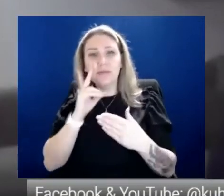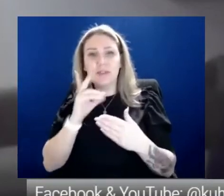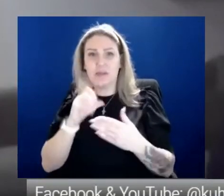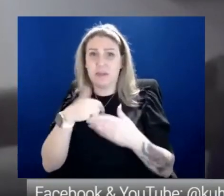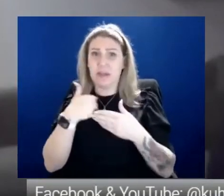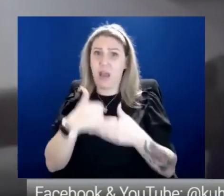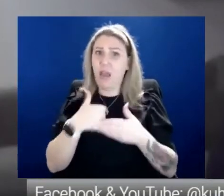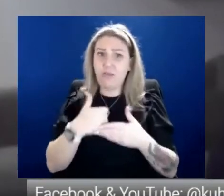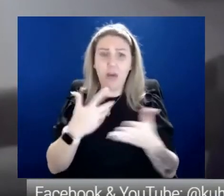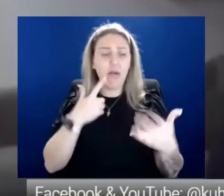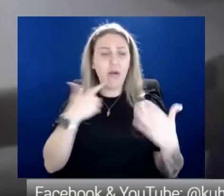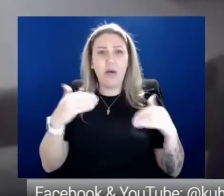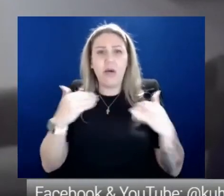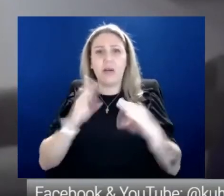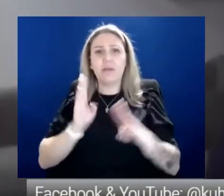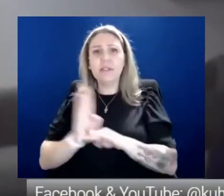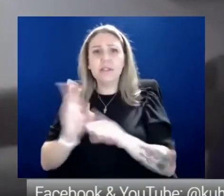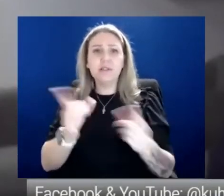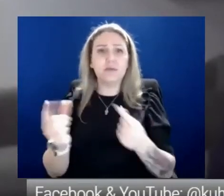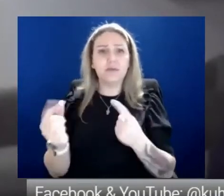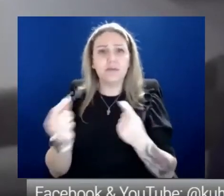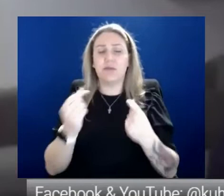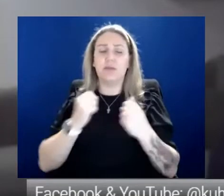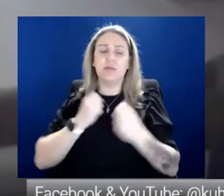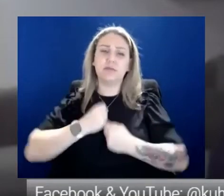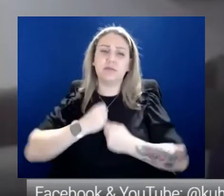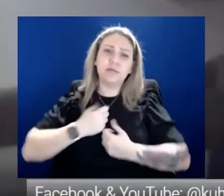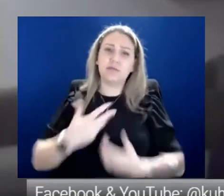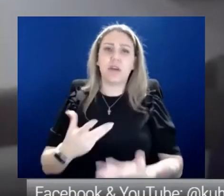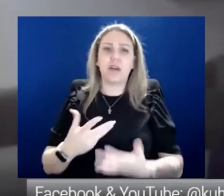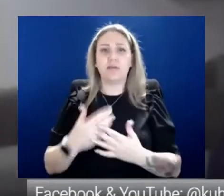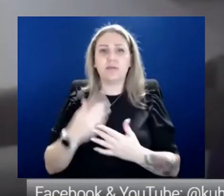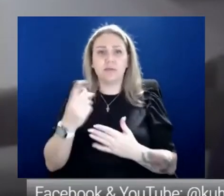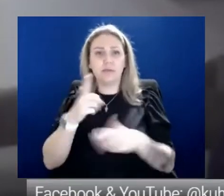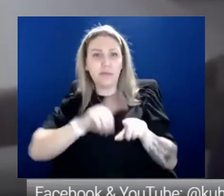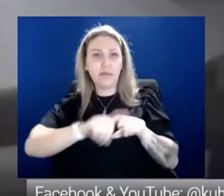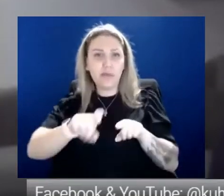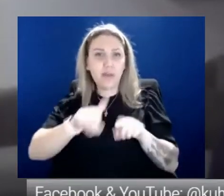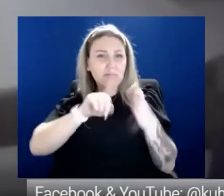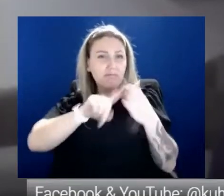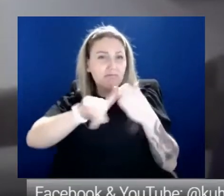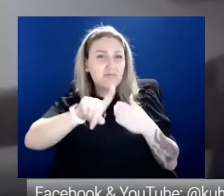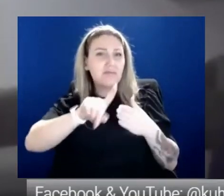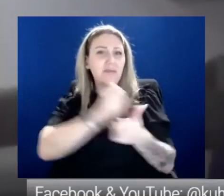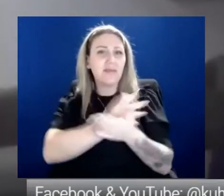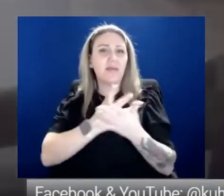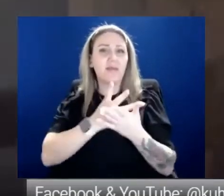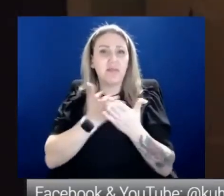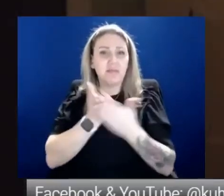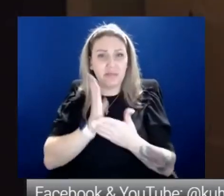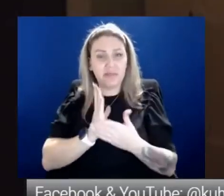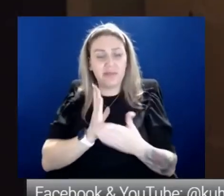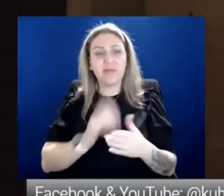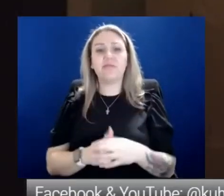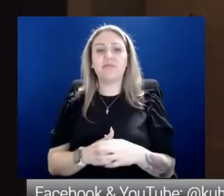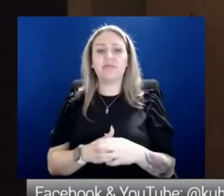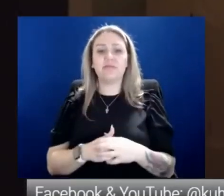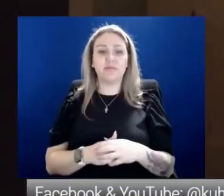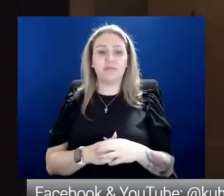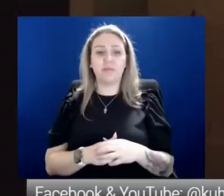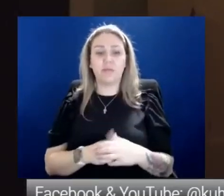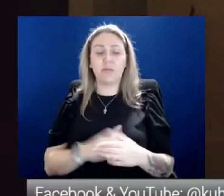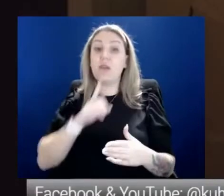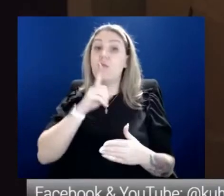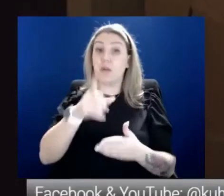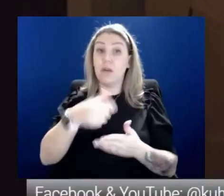and exhausted and just having someone call to check to make sure everything's going okay, I think really helped me